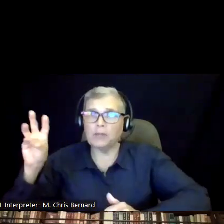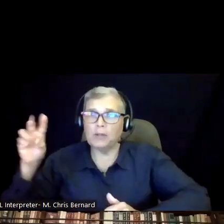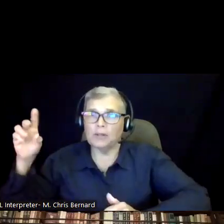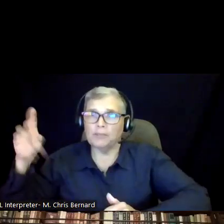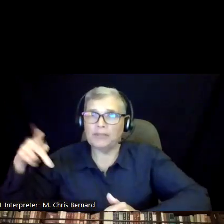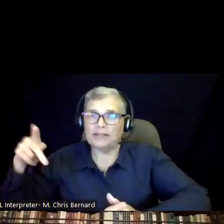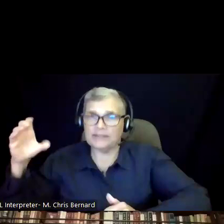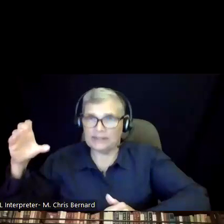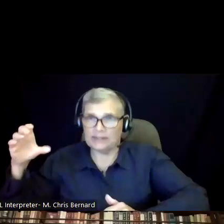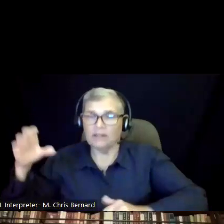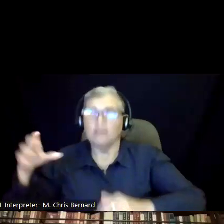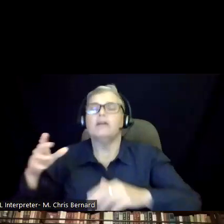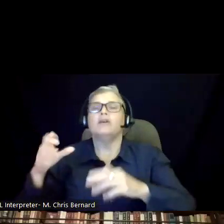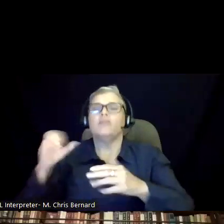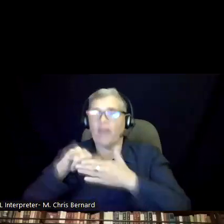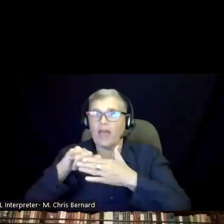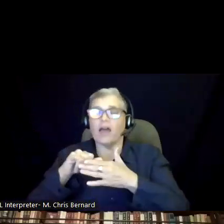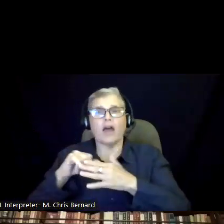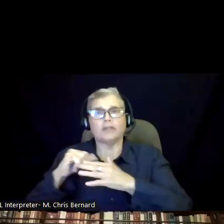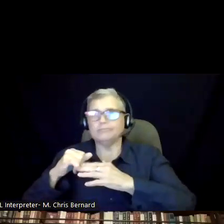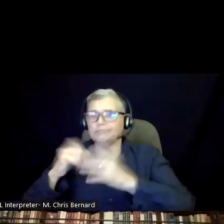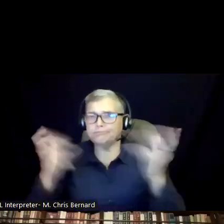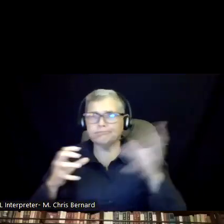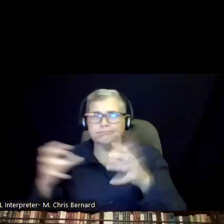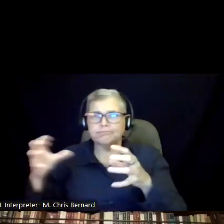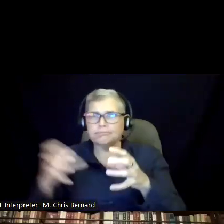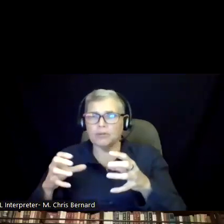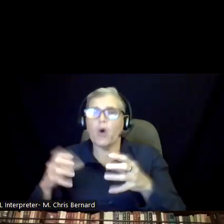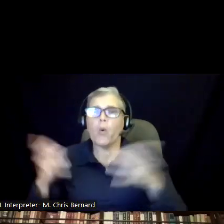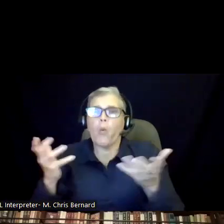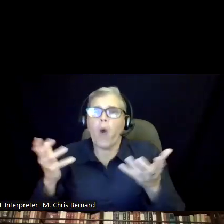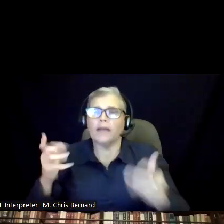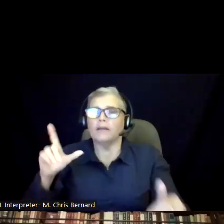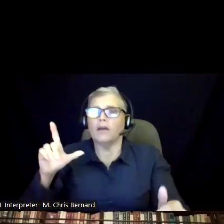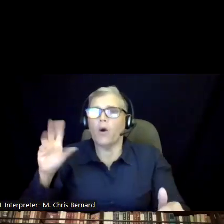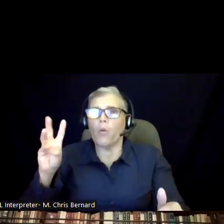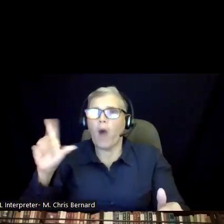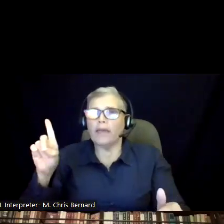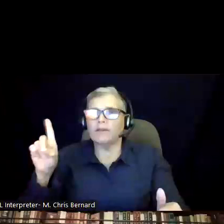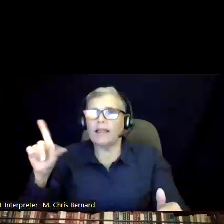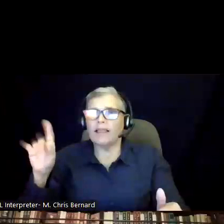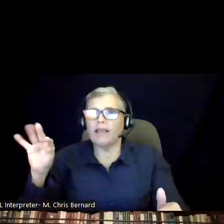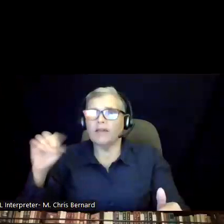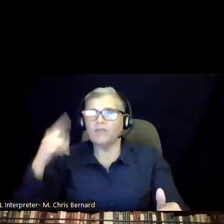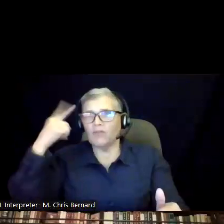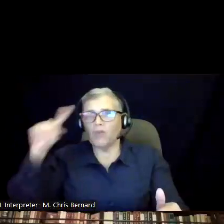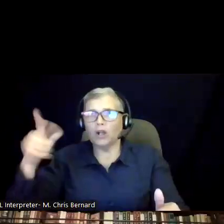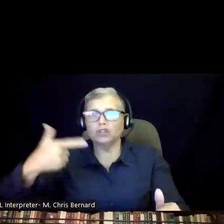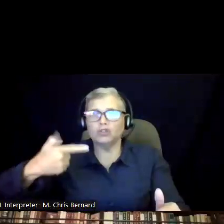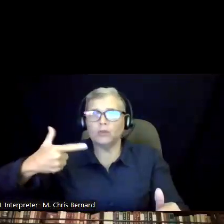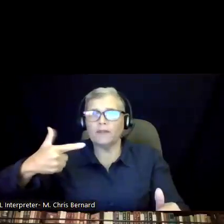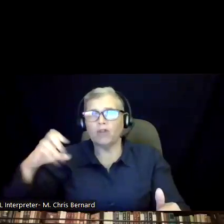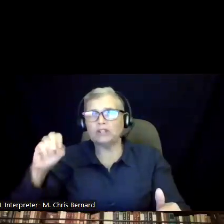put together or started establishing what they call the Wildlife for the 21st Century agenda for our community, the